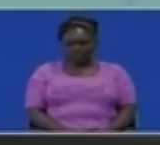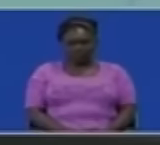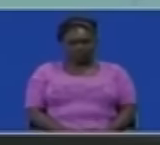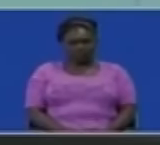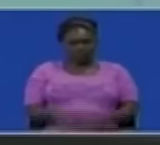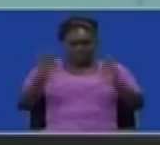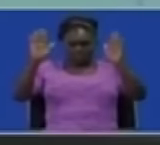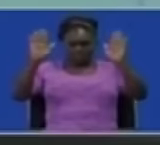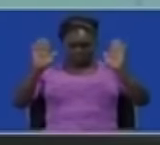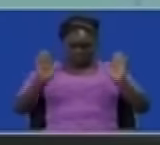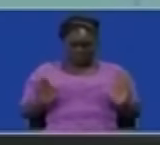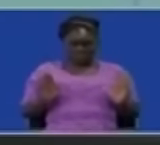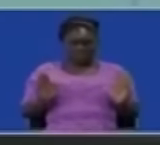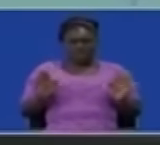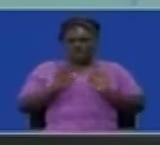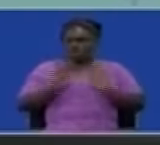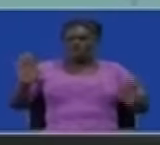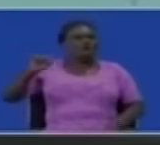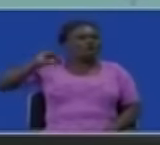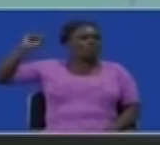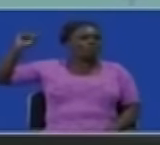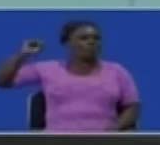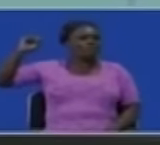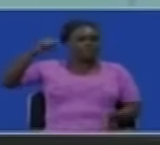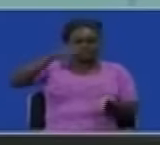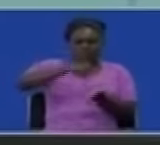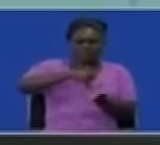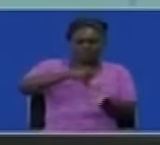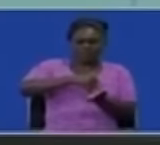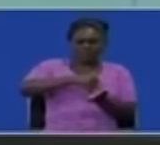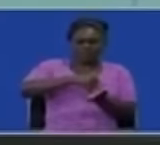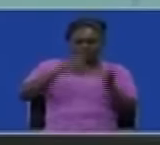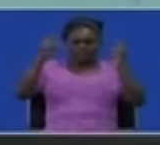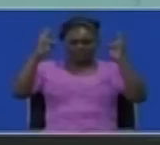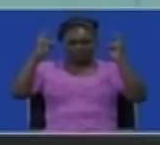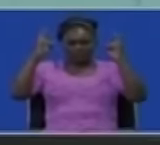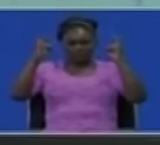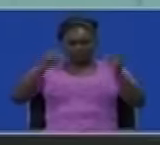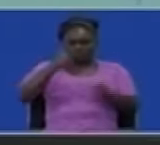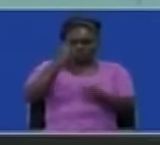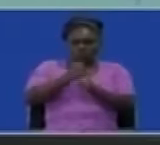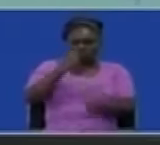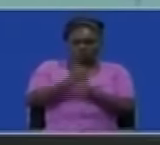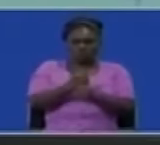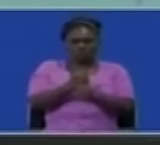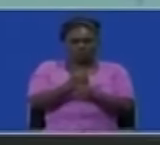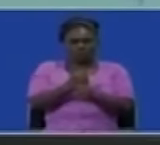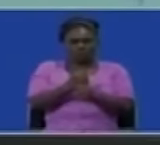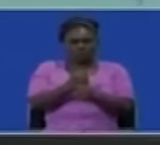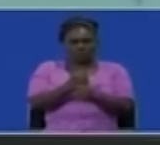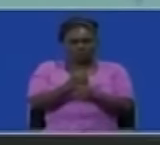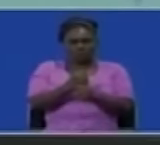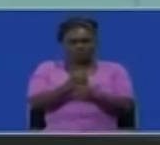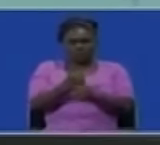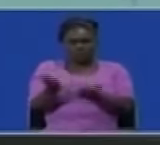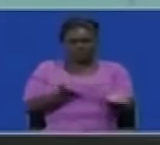La muhimu ni kwamba hakuna siasa zozote katika maswada ya shughuli za utendaji kazi